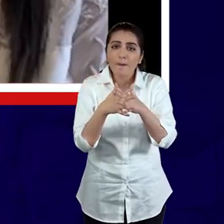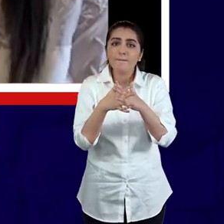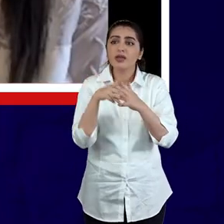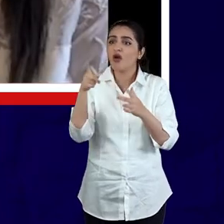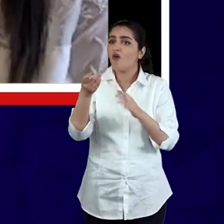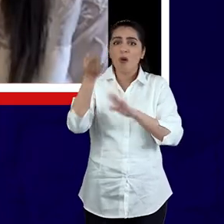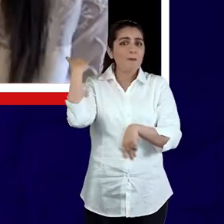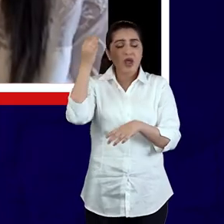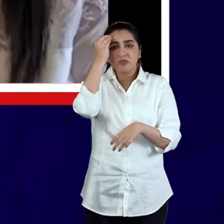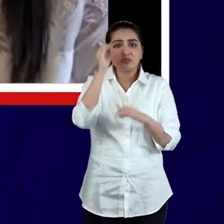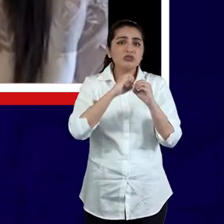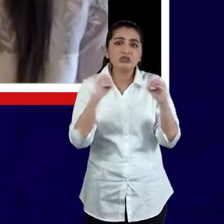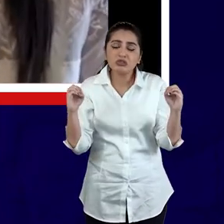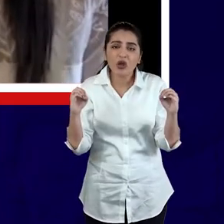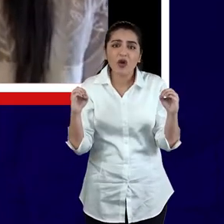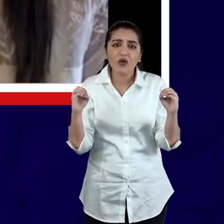non-literate, who've got nothing,